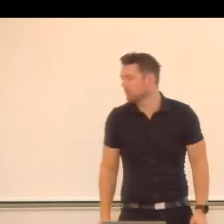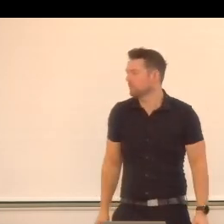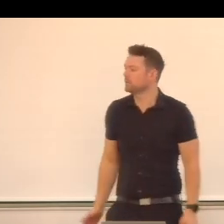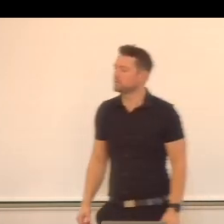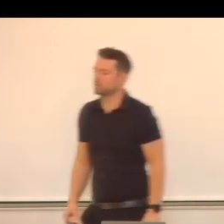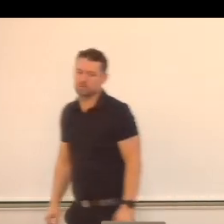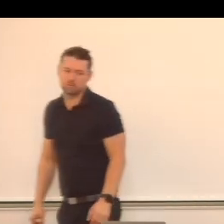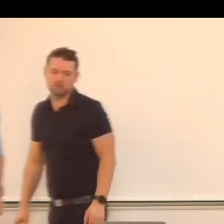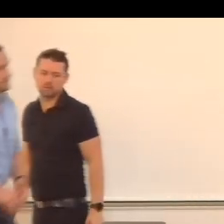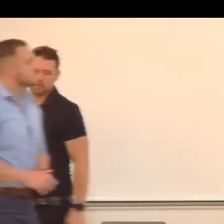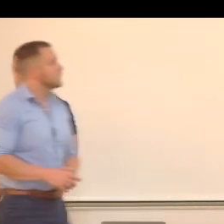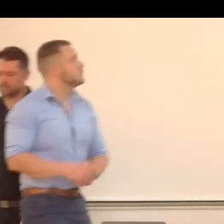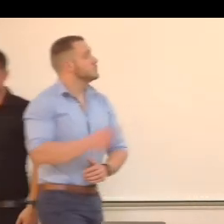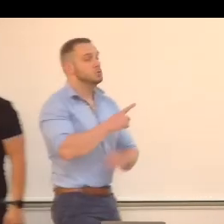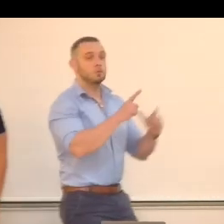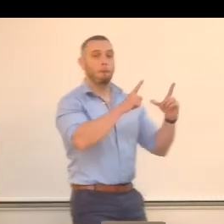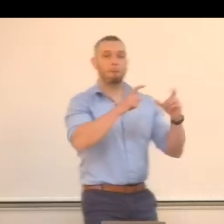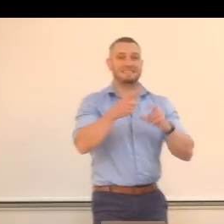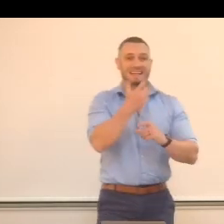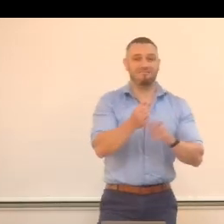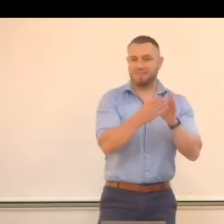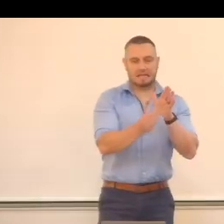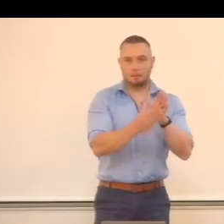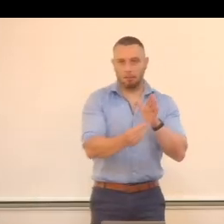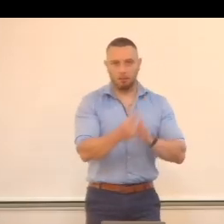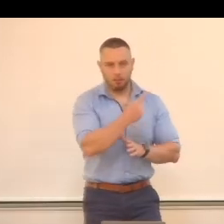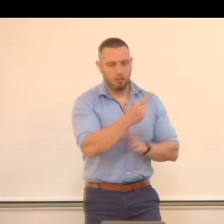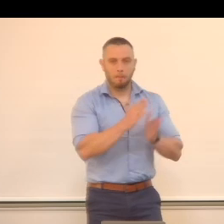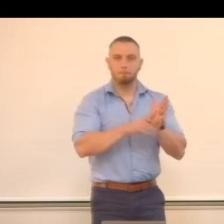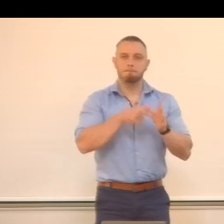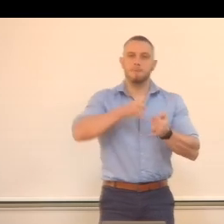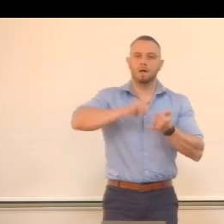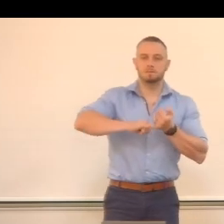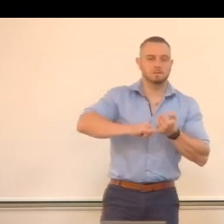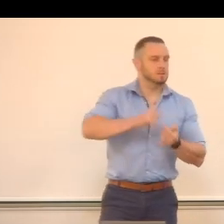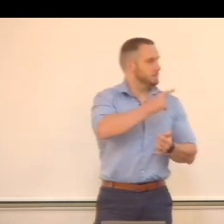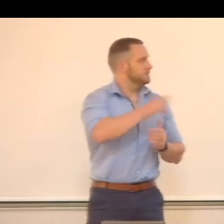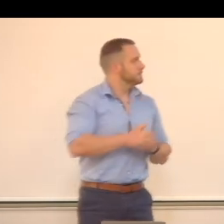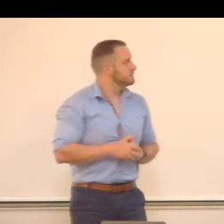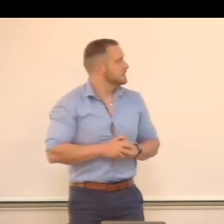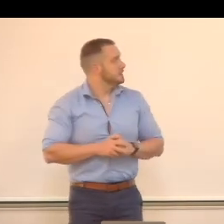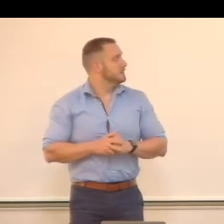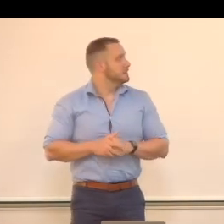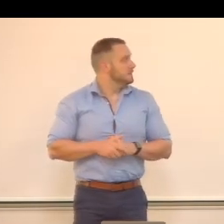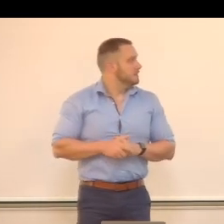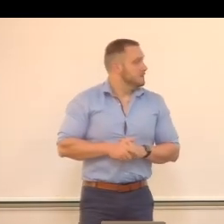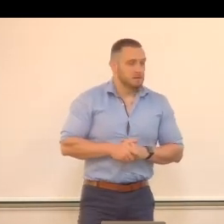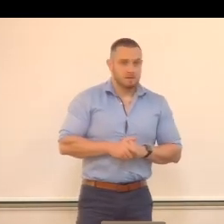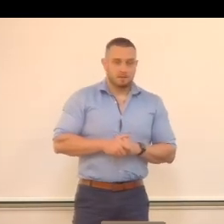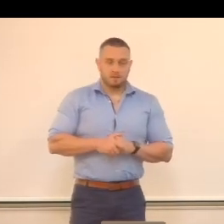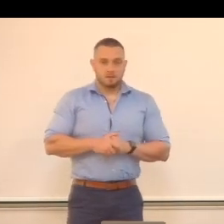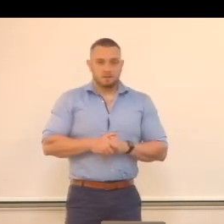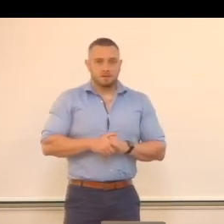So here's some pictures. I just want to give you an example. These are pictures of Mars. Right, let's grab these off of